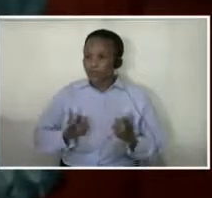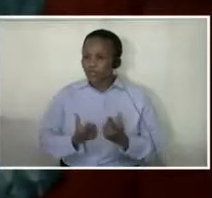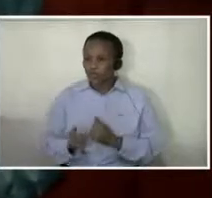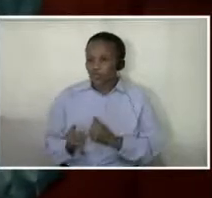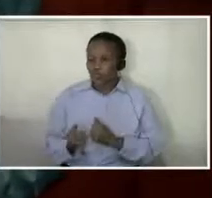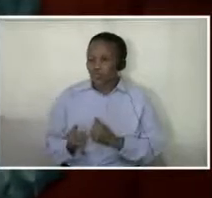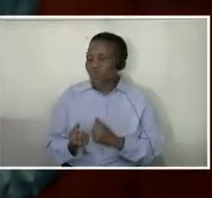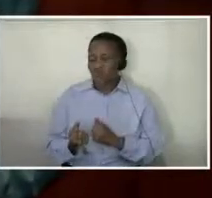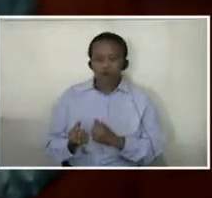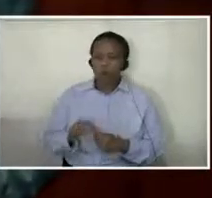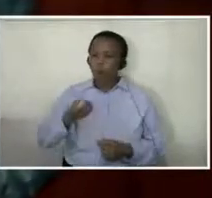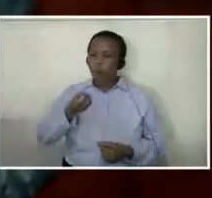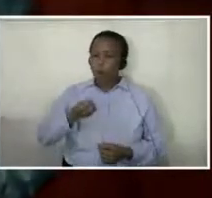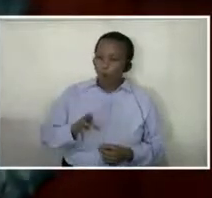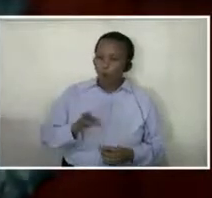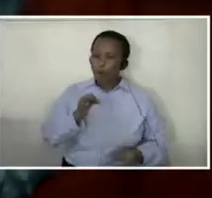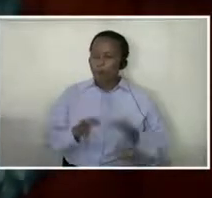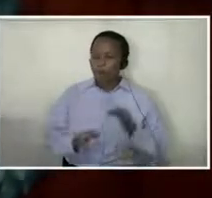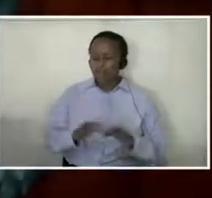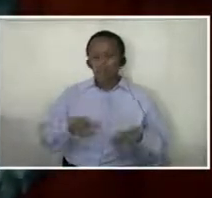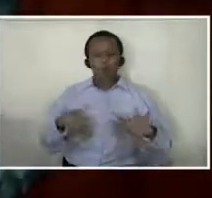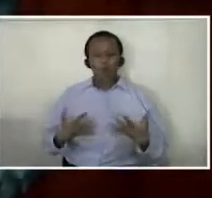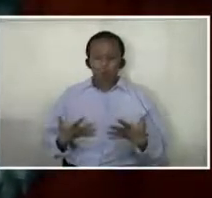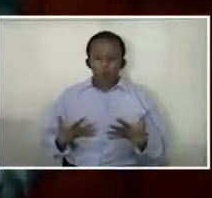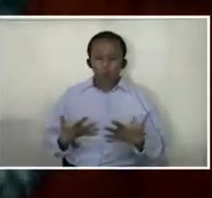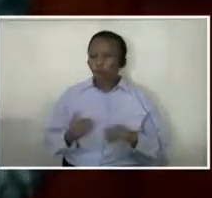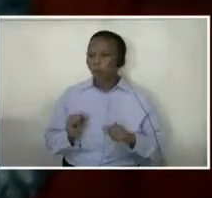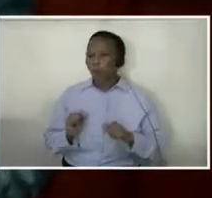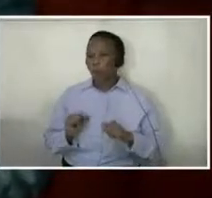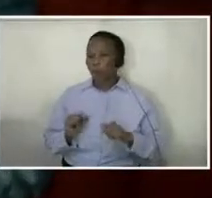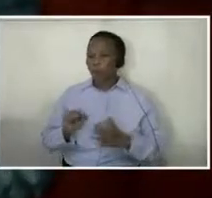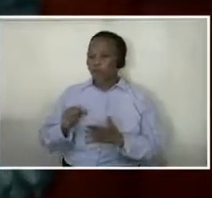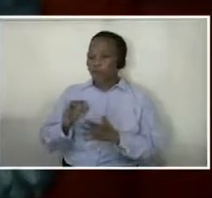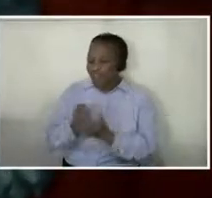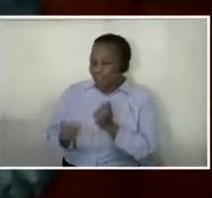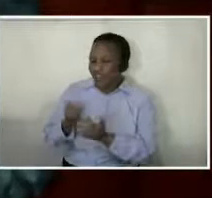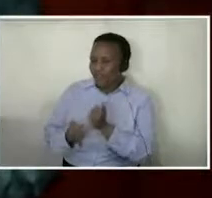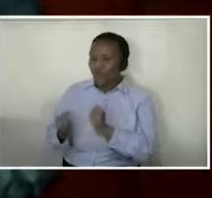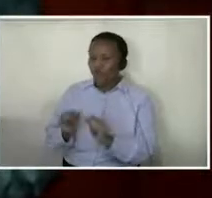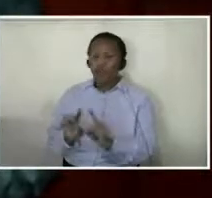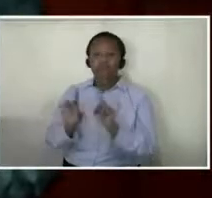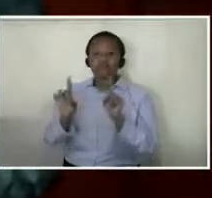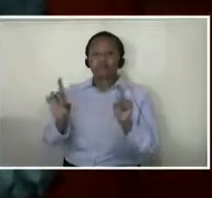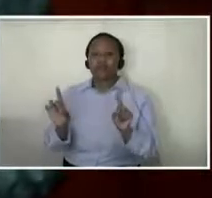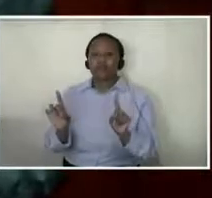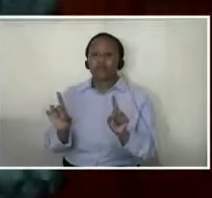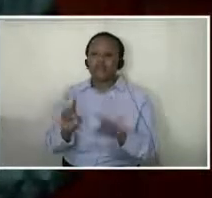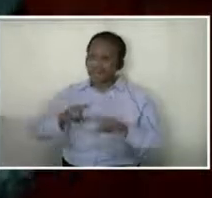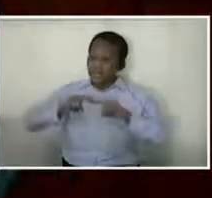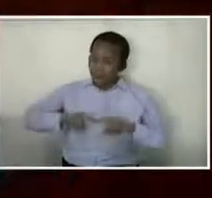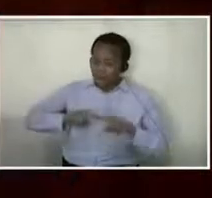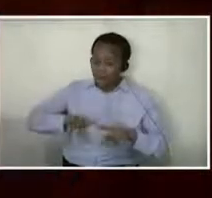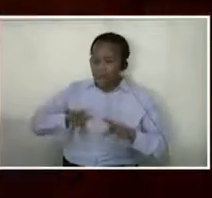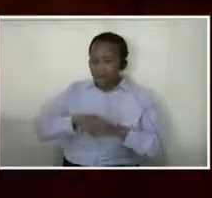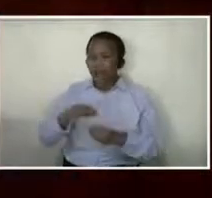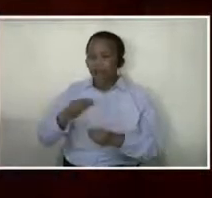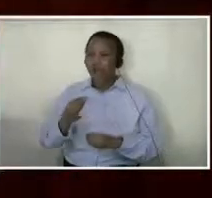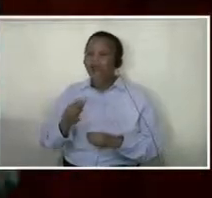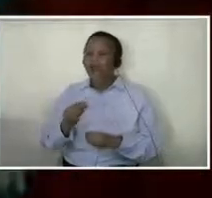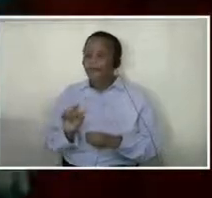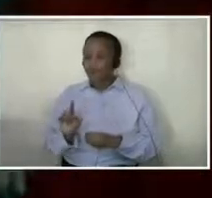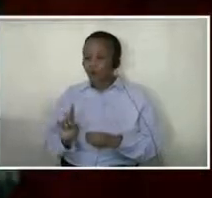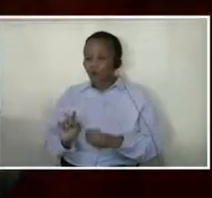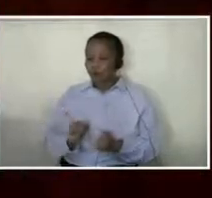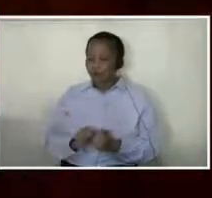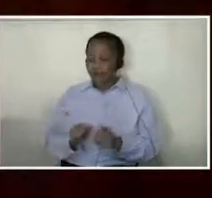or individual contesting elections, but rather imposed by the outcome. But in South Africa